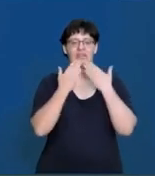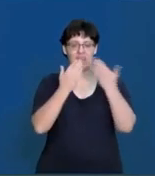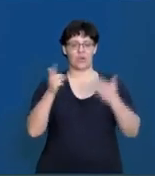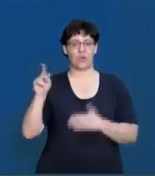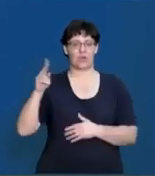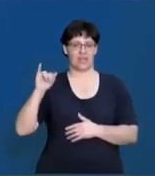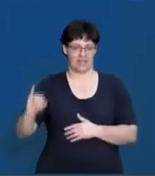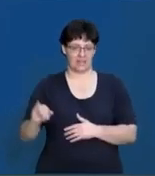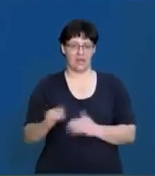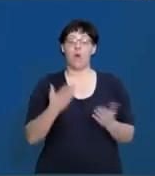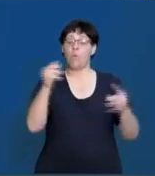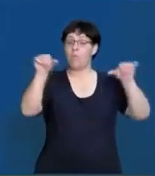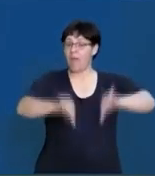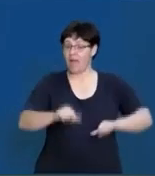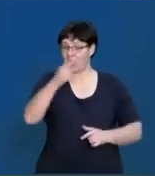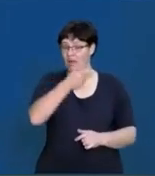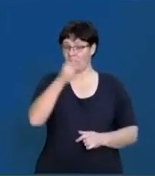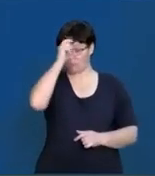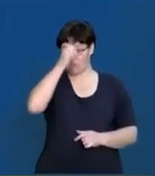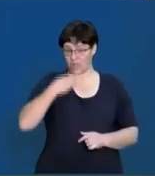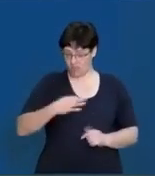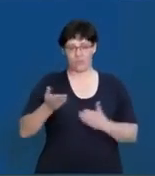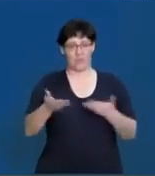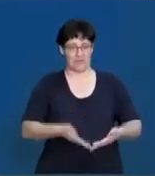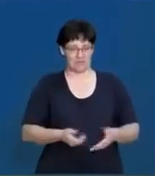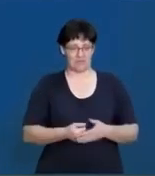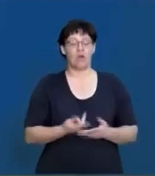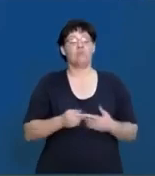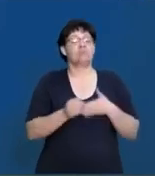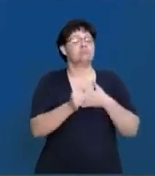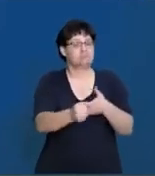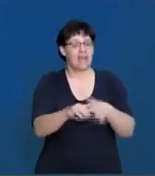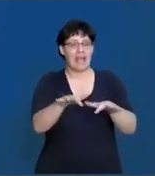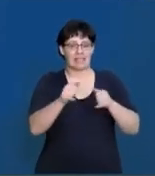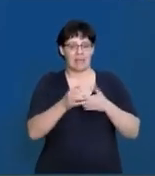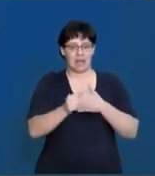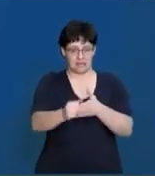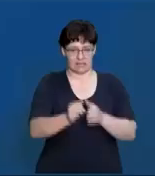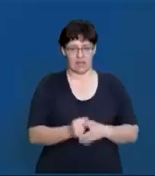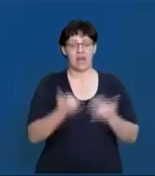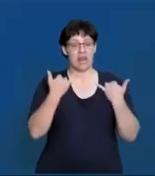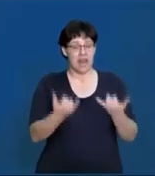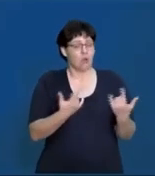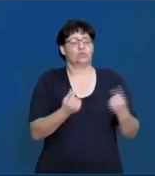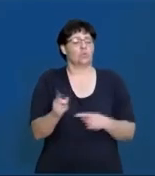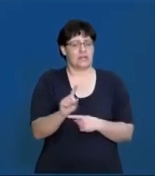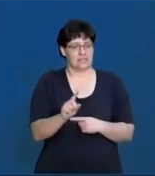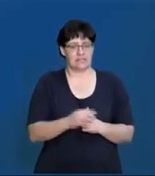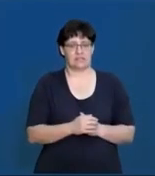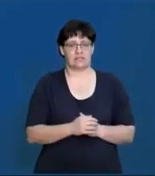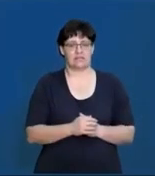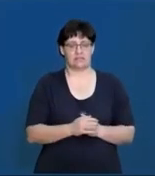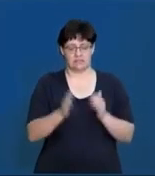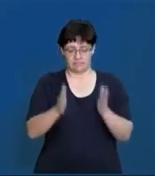Thank you, Luni. Welcome back, boys and girls. We're still continuing with our exam guide to paper 2. Now we are going to move